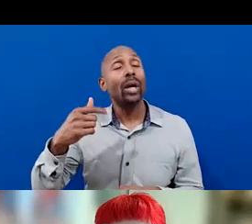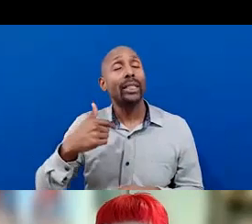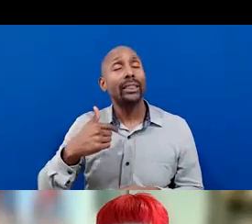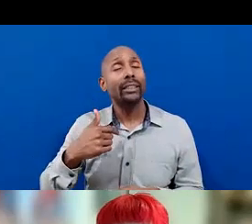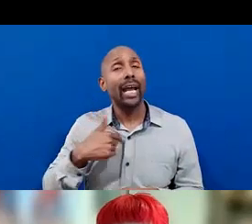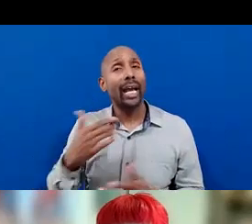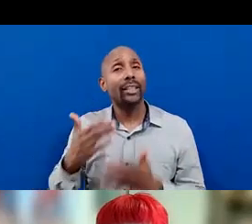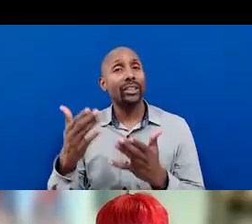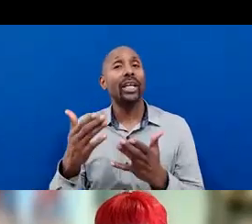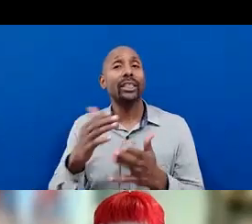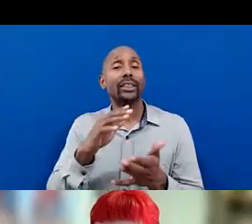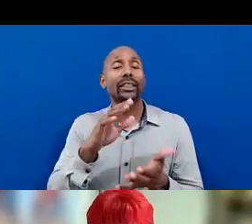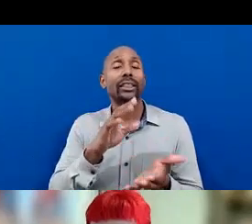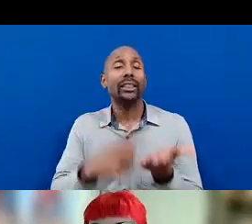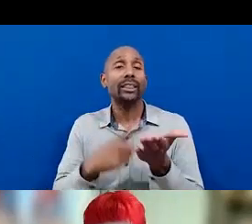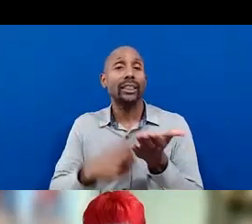talk to